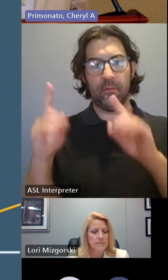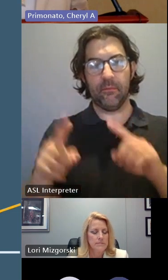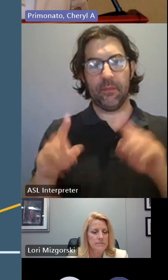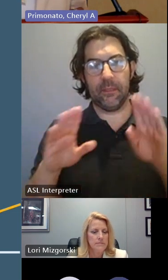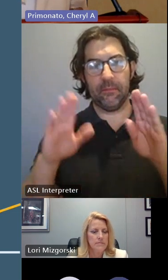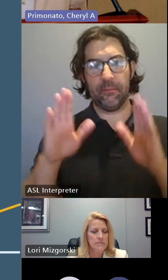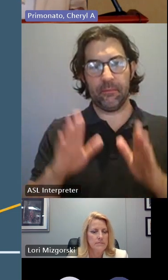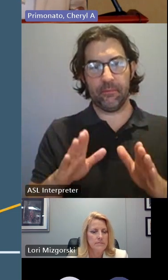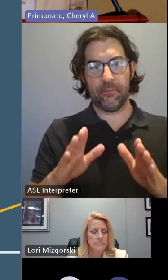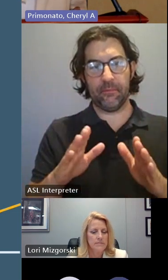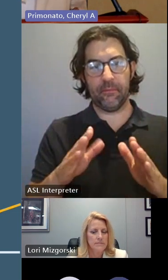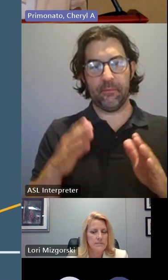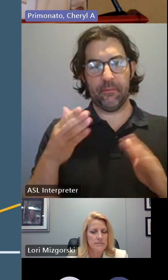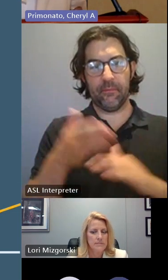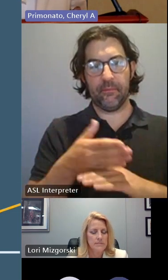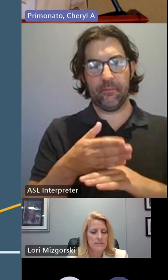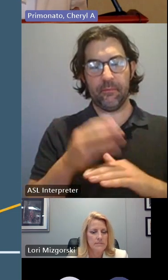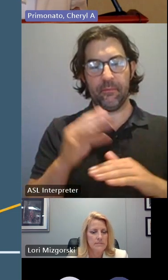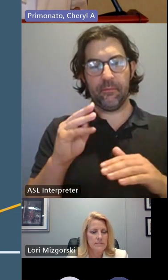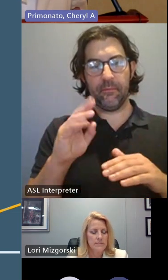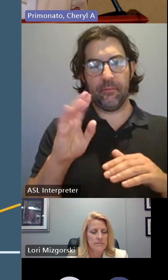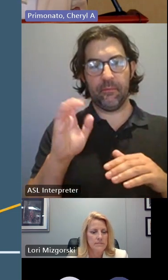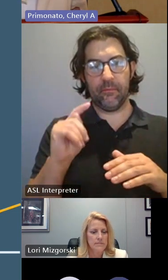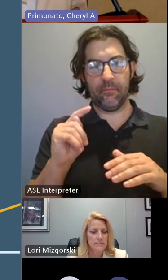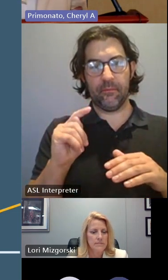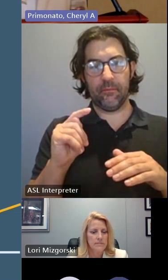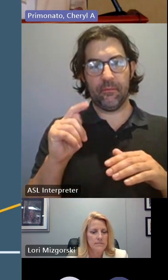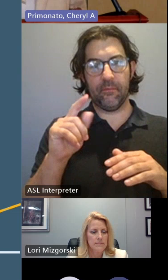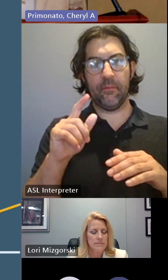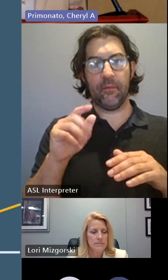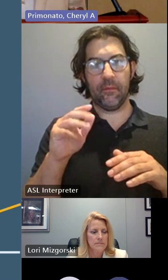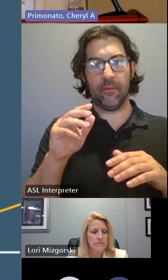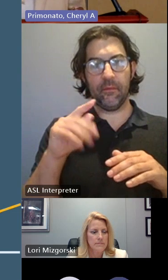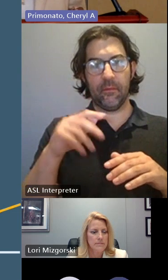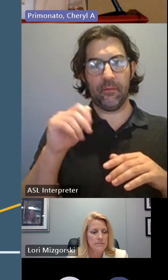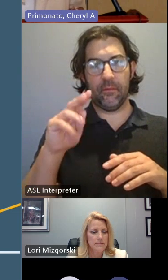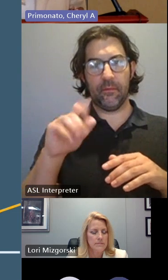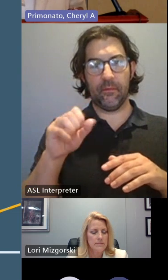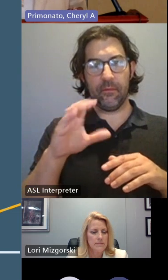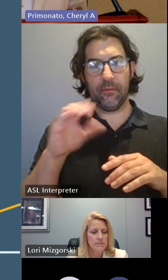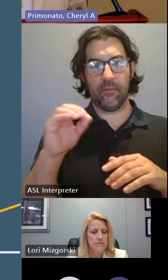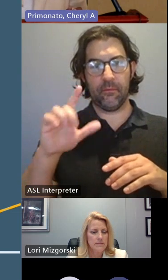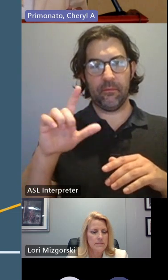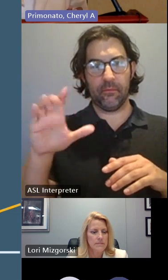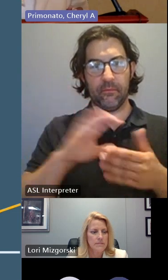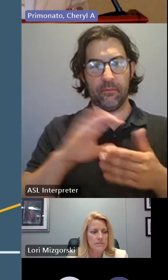bidder, the Aftermarket Parts Company LLC, in an estimated amount of